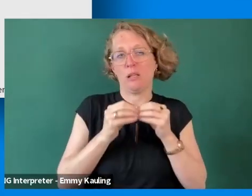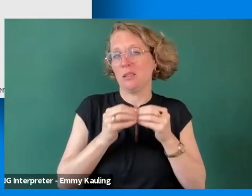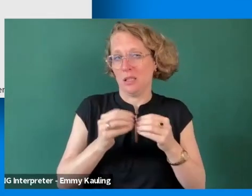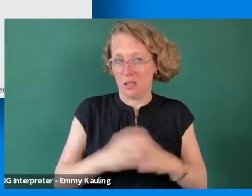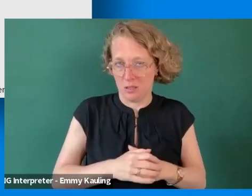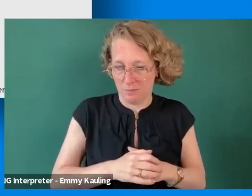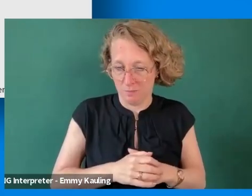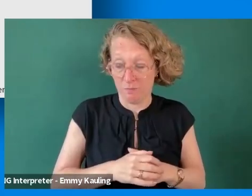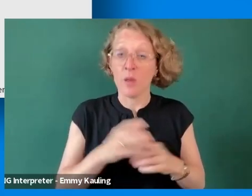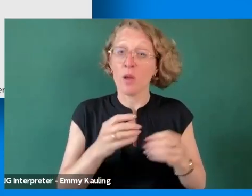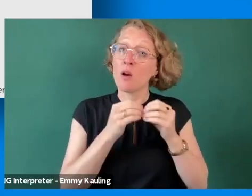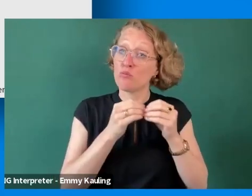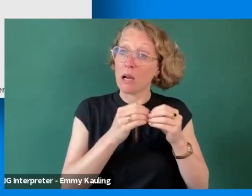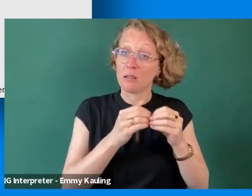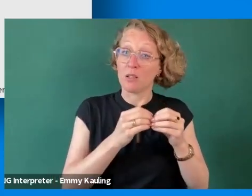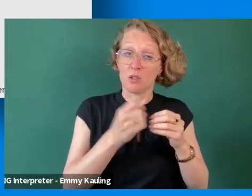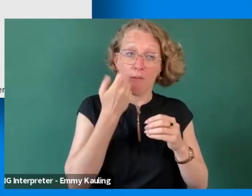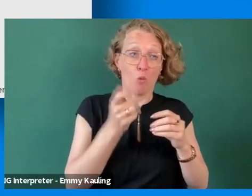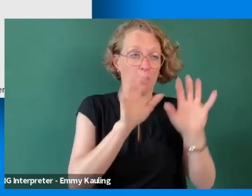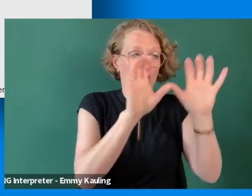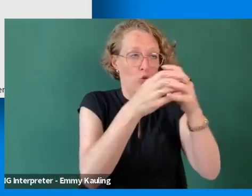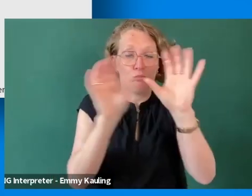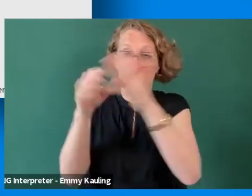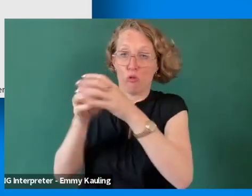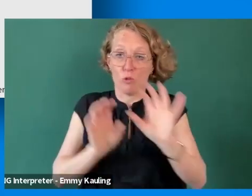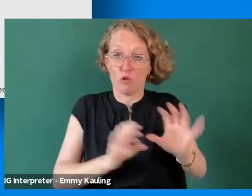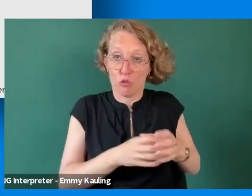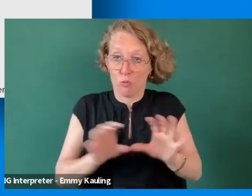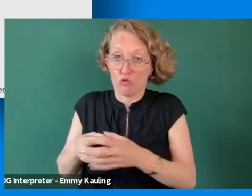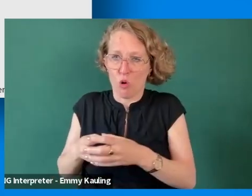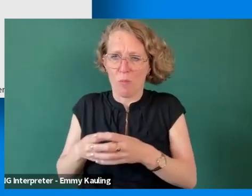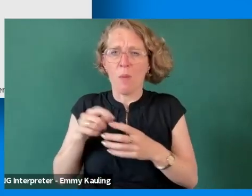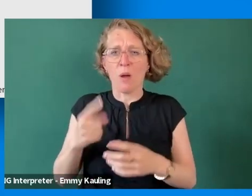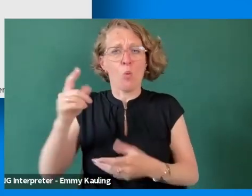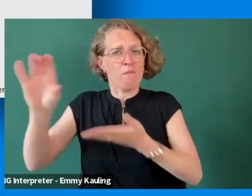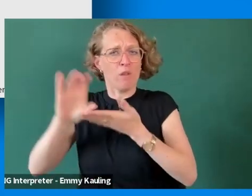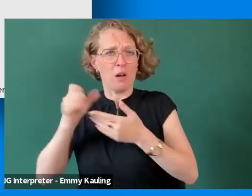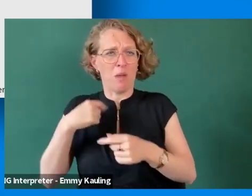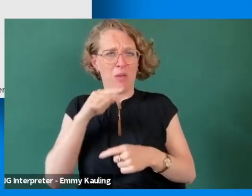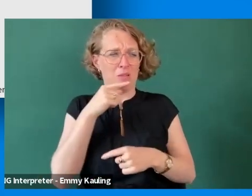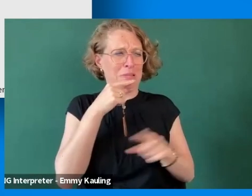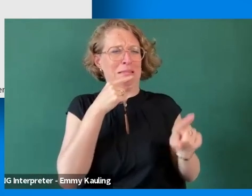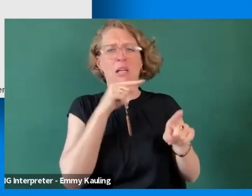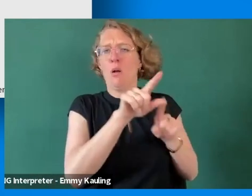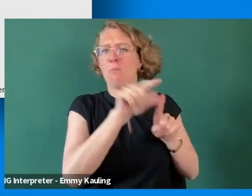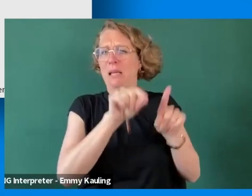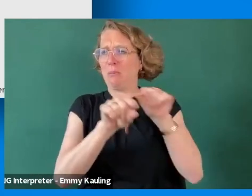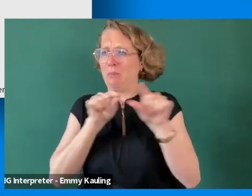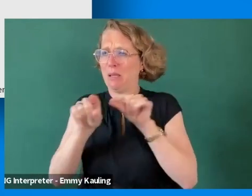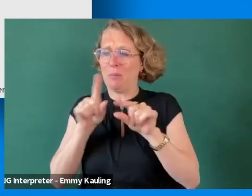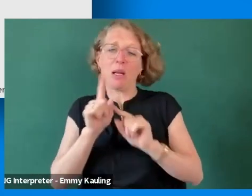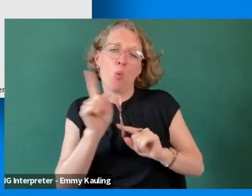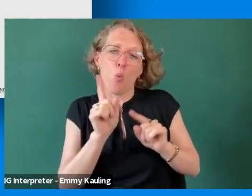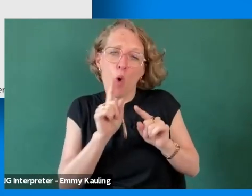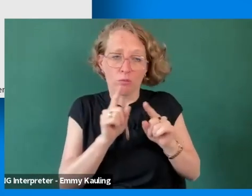practices form a set, they reinforce each other, but individual funders might want to pick up on individual practices from individual